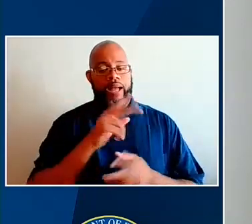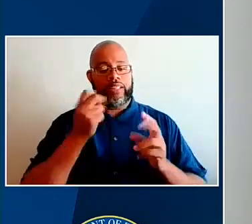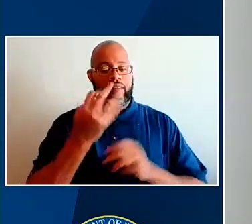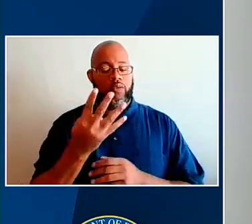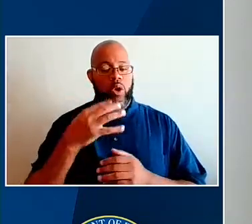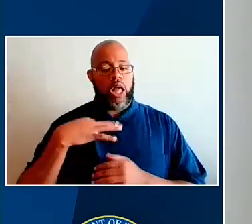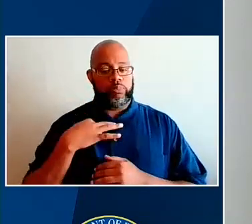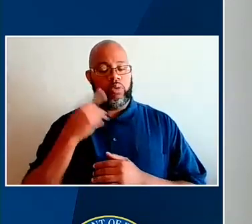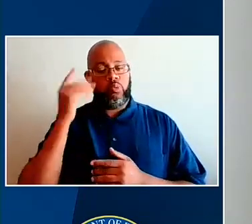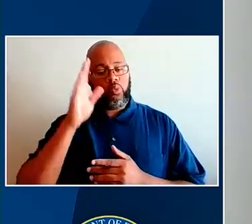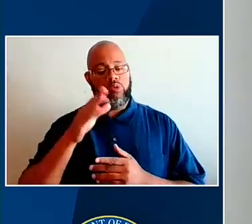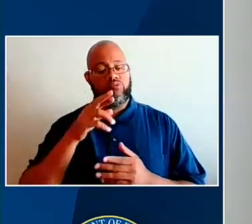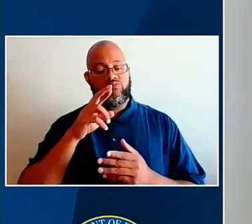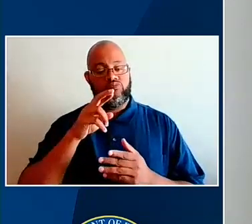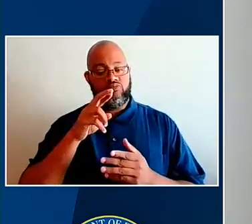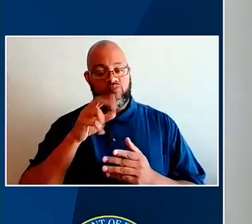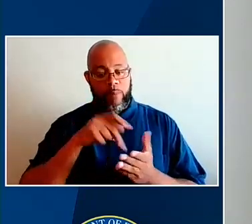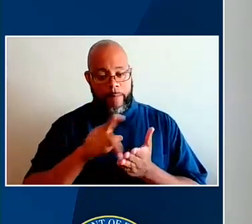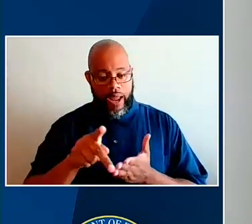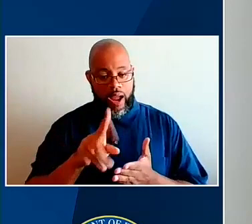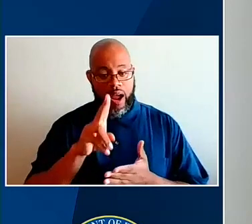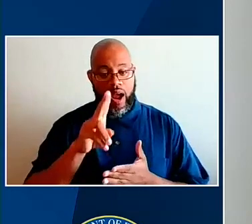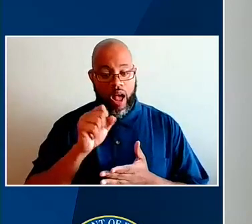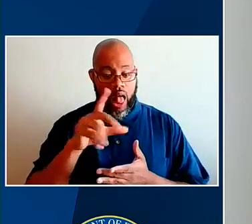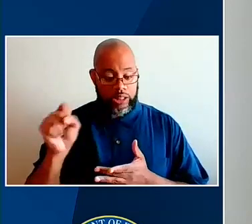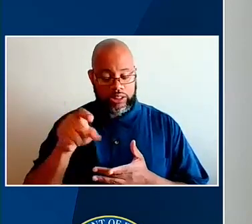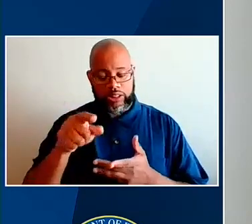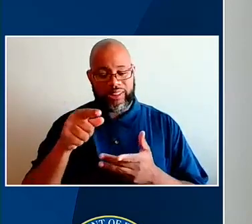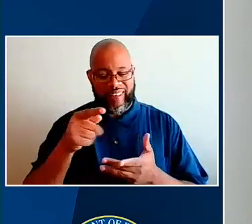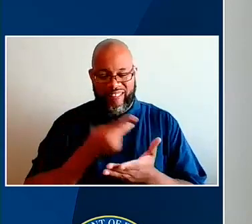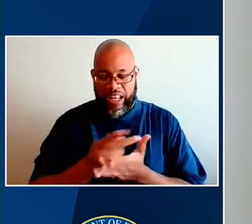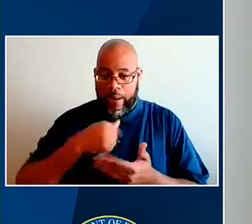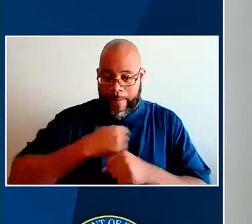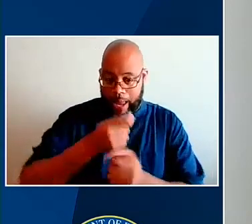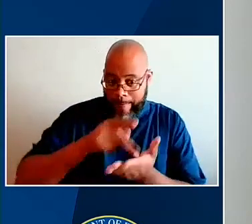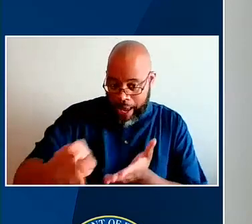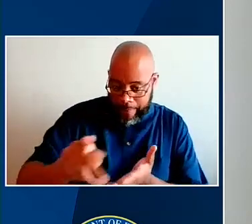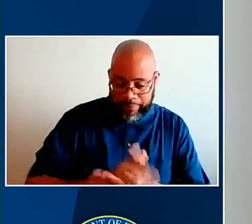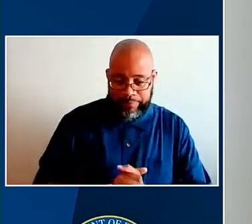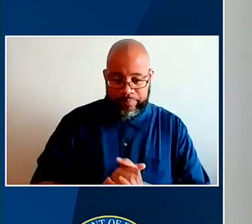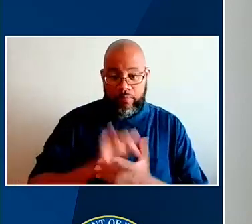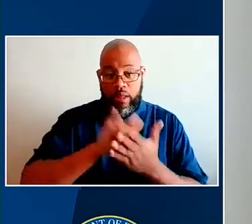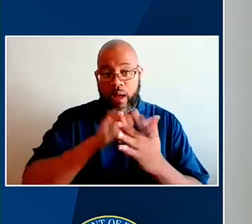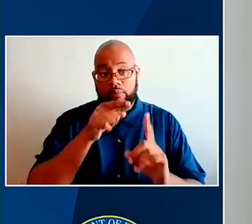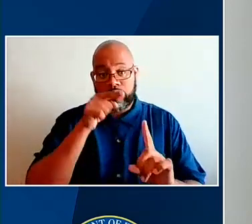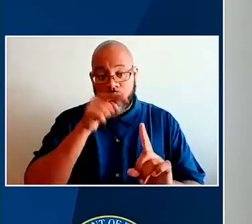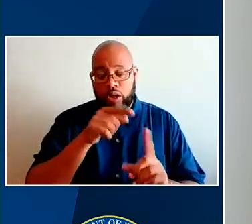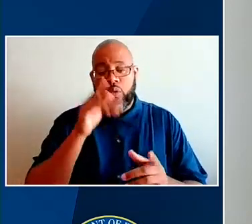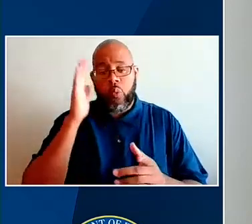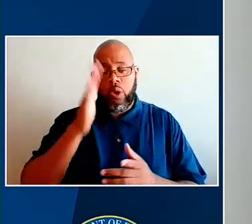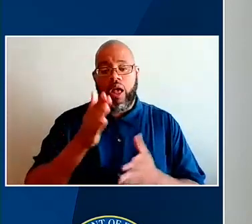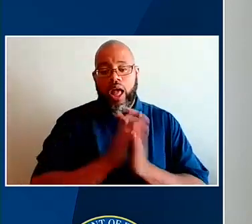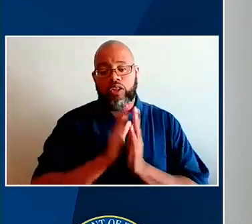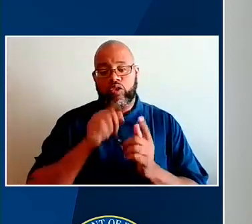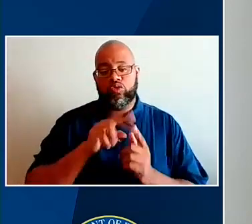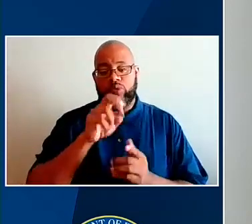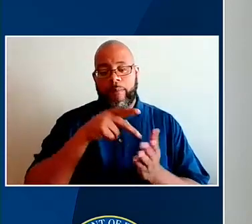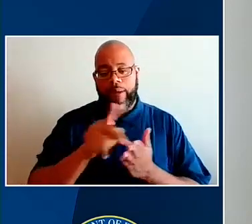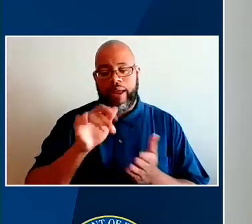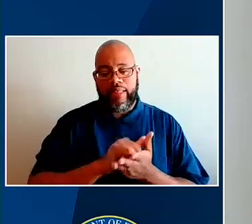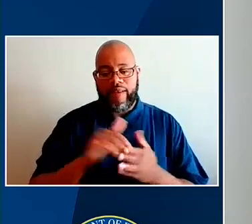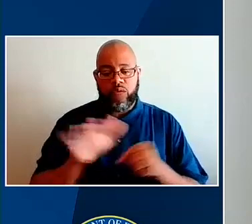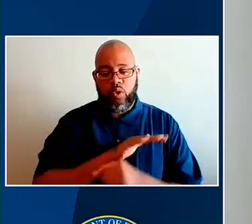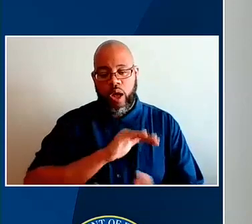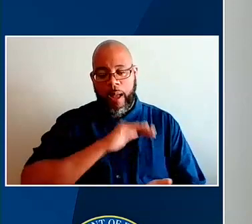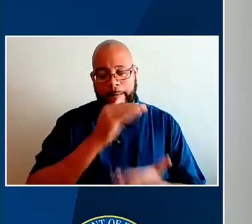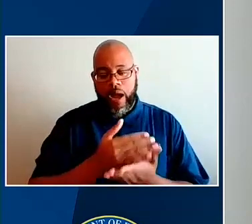eligibility and will retain it unless they fail to make a payment, at which point they will be asked to repay the full amount